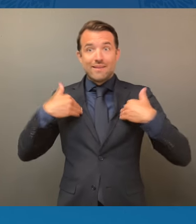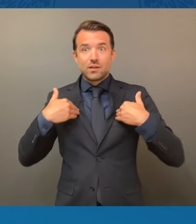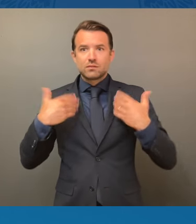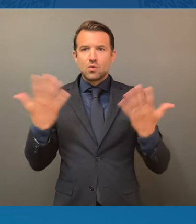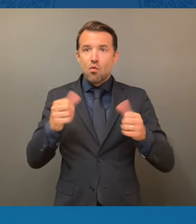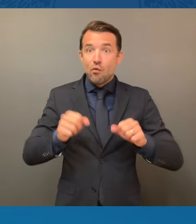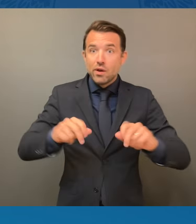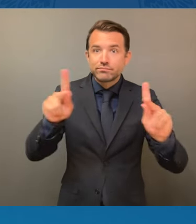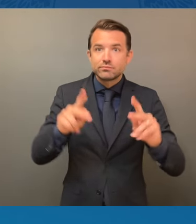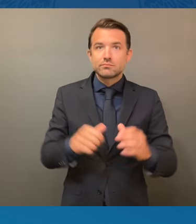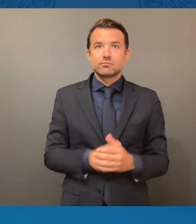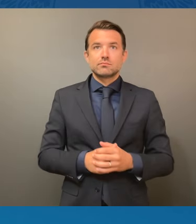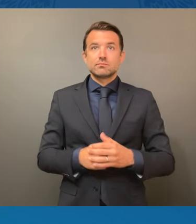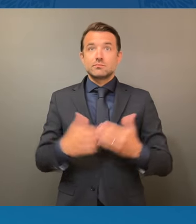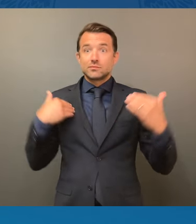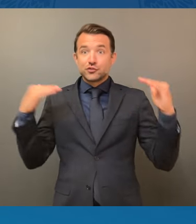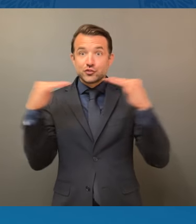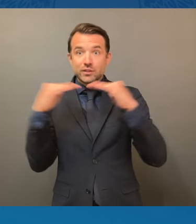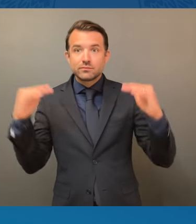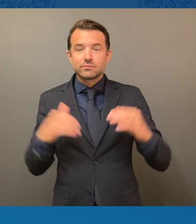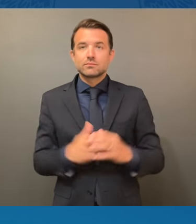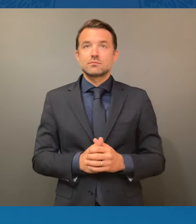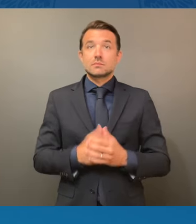can be made real for all people.